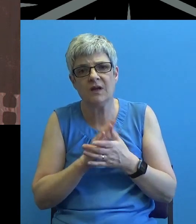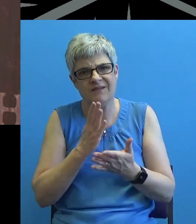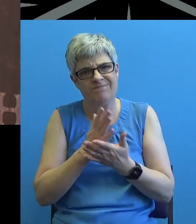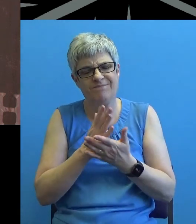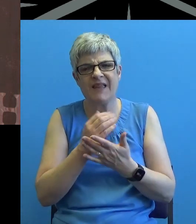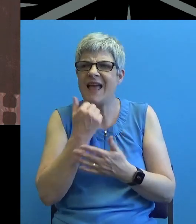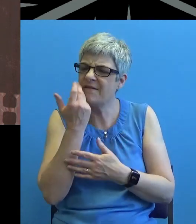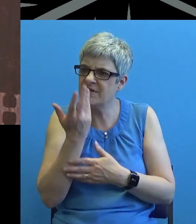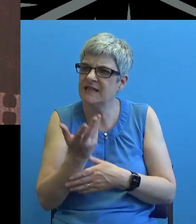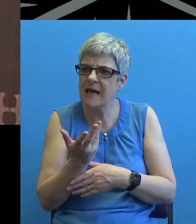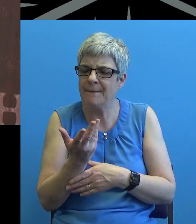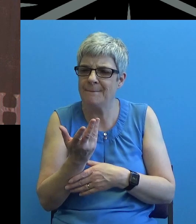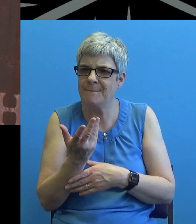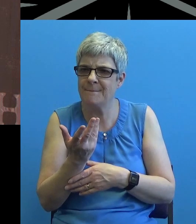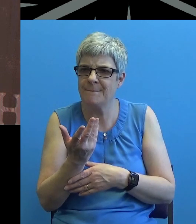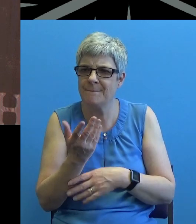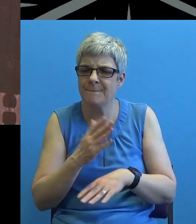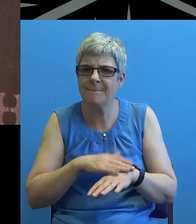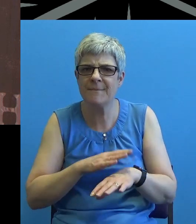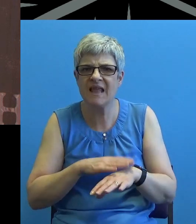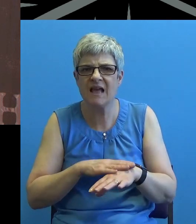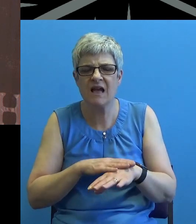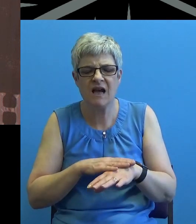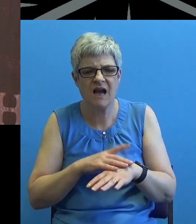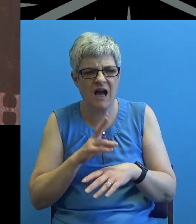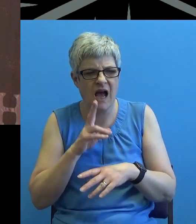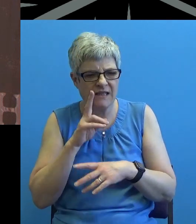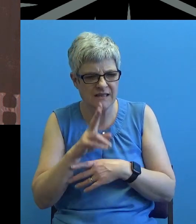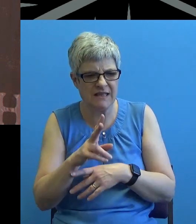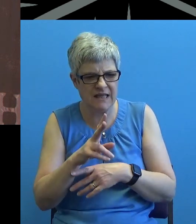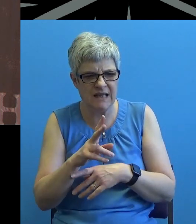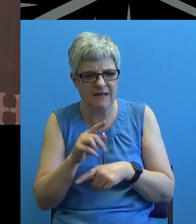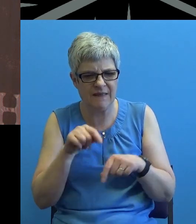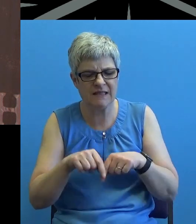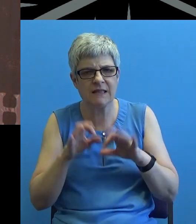And every time I think I ever come to this special day,